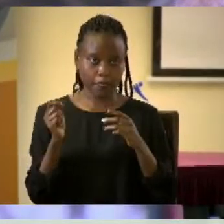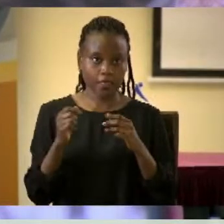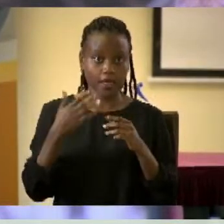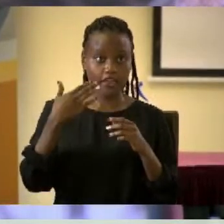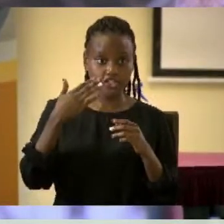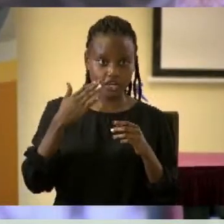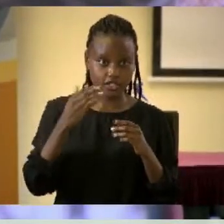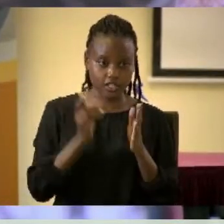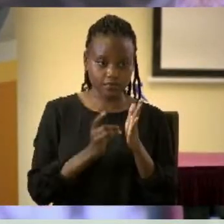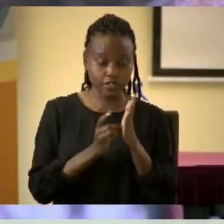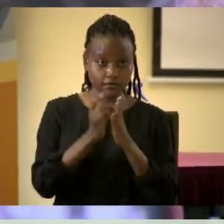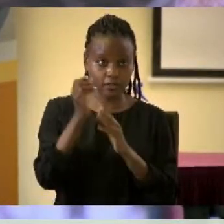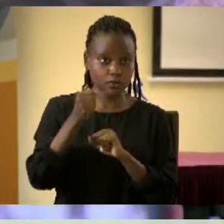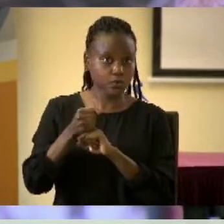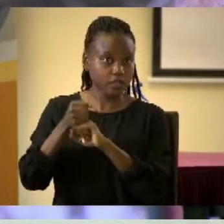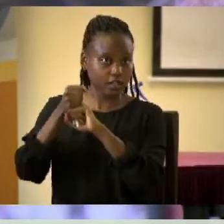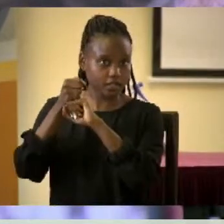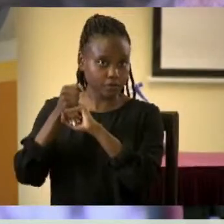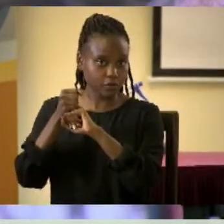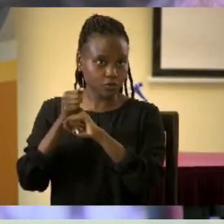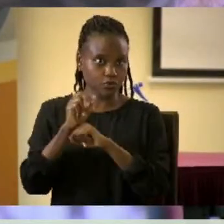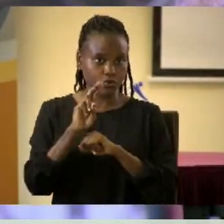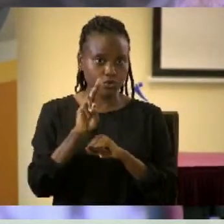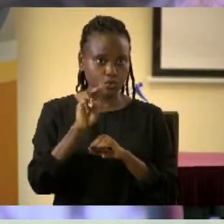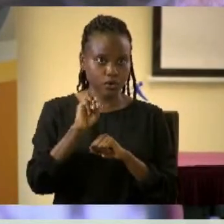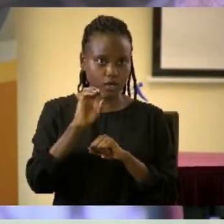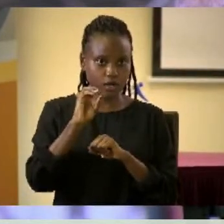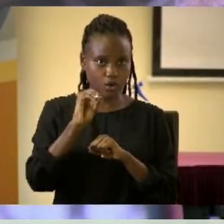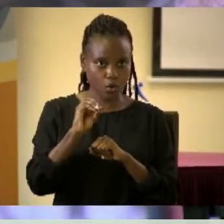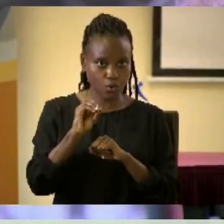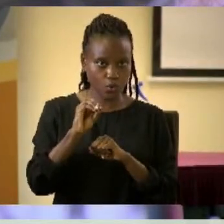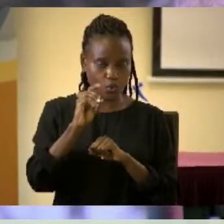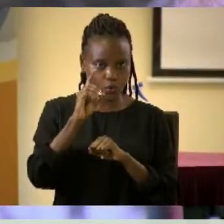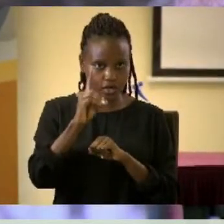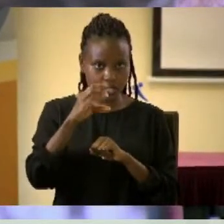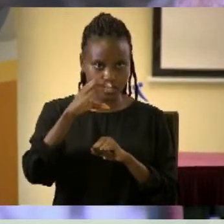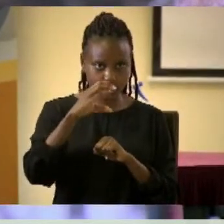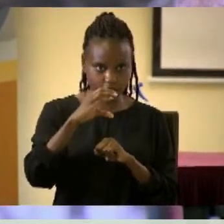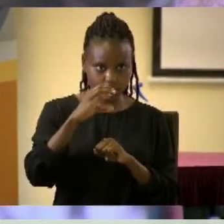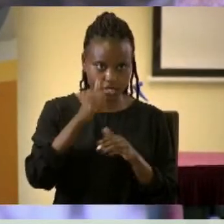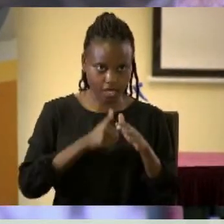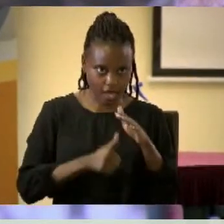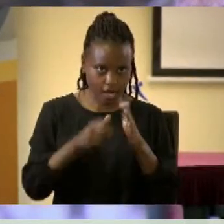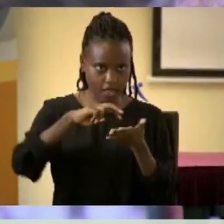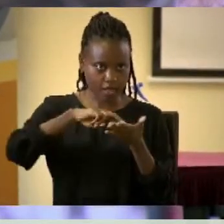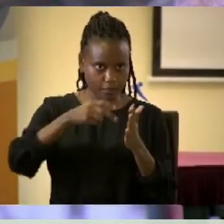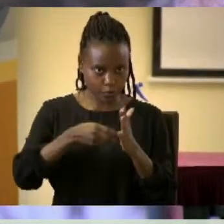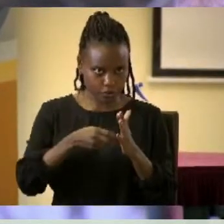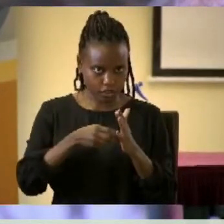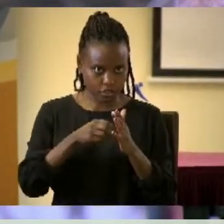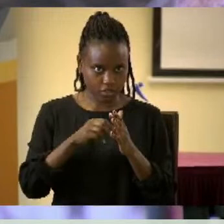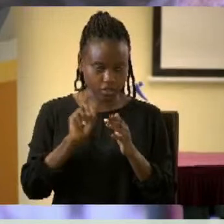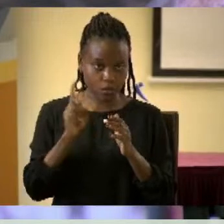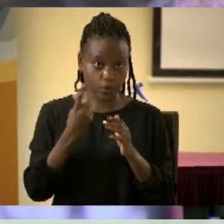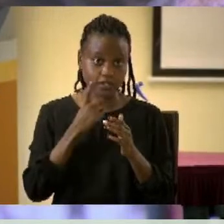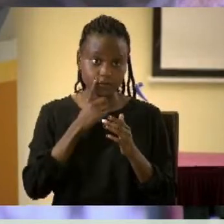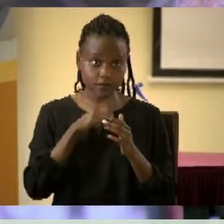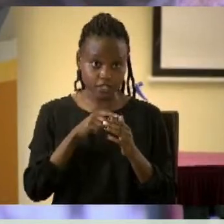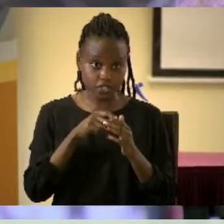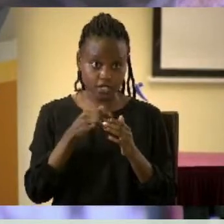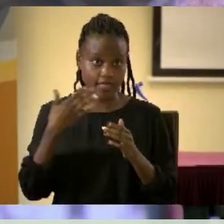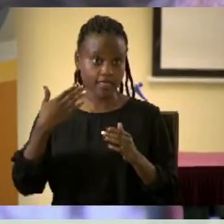with the support of UNODC under the PLEAD project. Once completed, the charter will serve as a ready